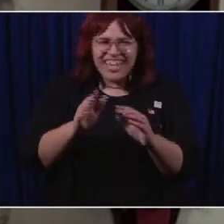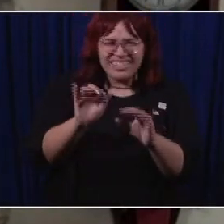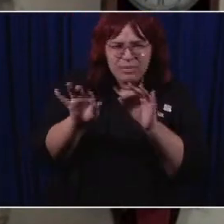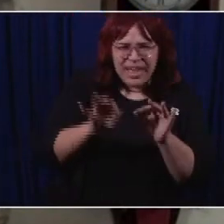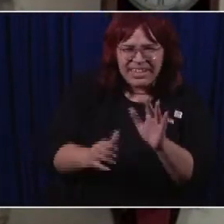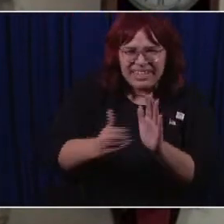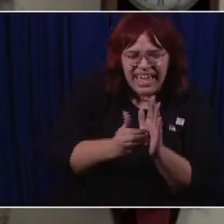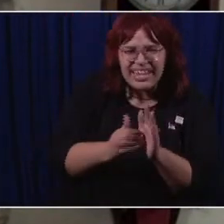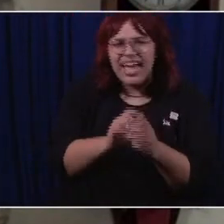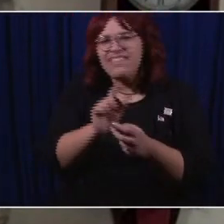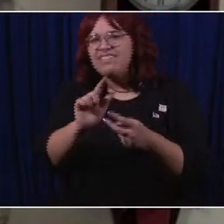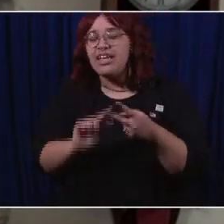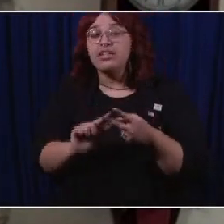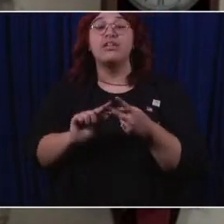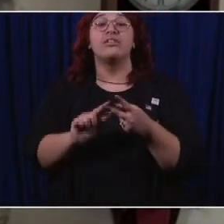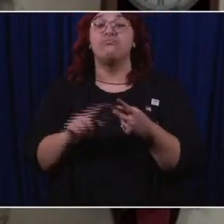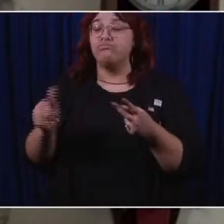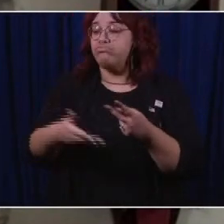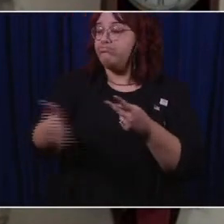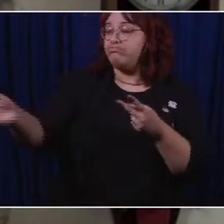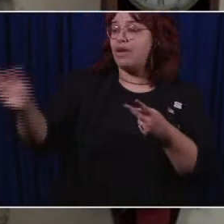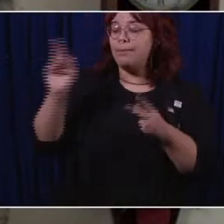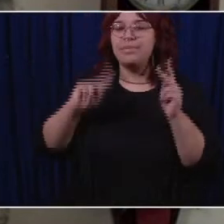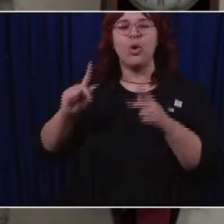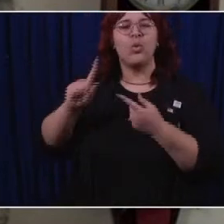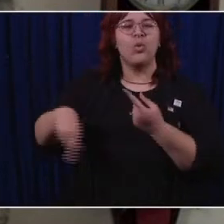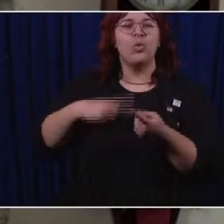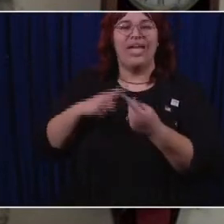of people might be able to be eligible for vaccination?